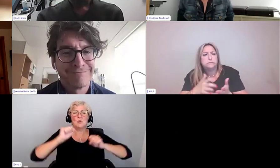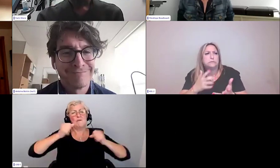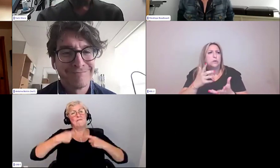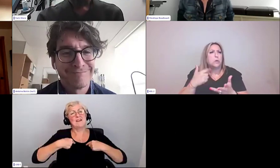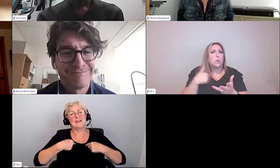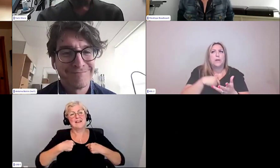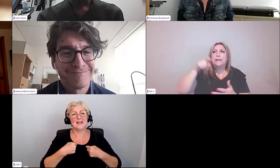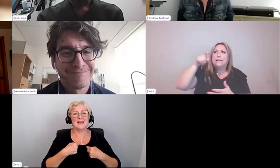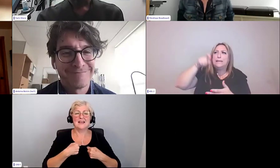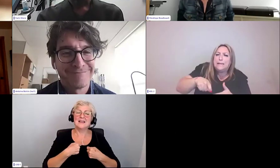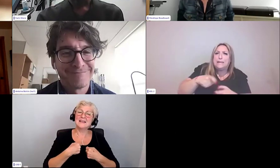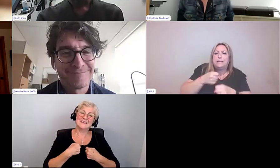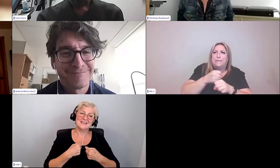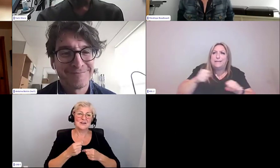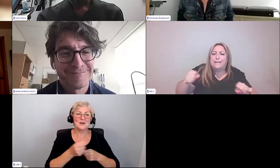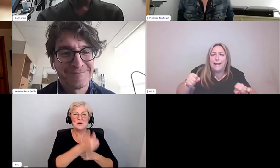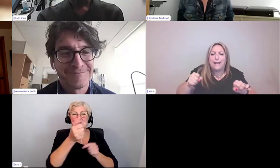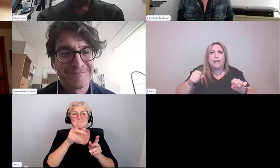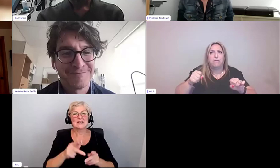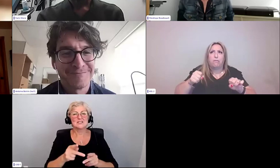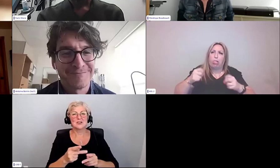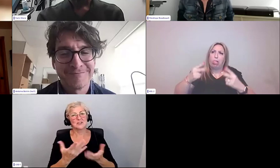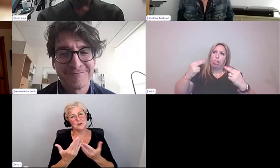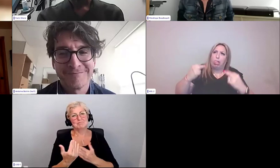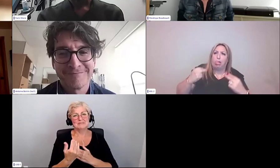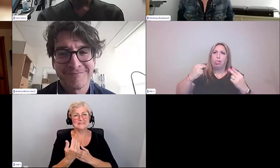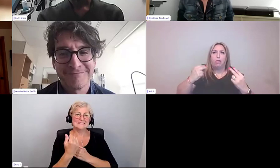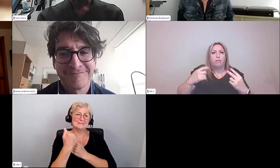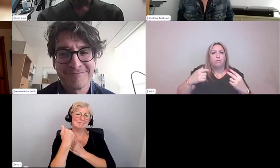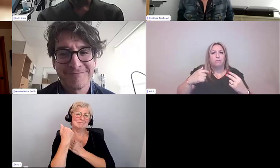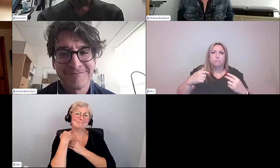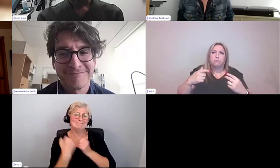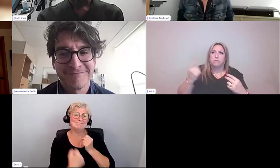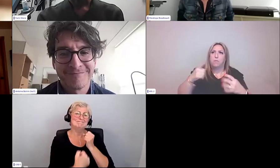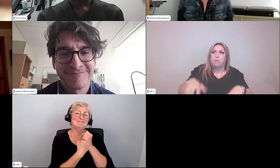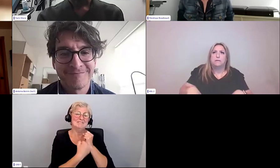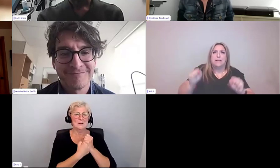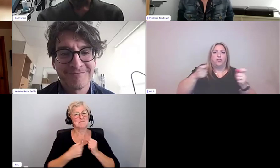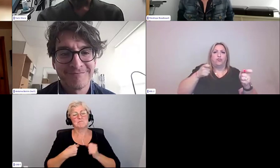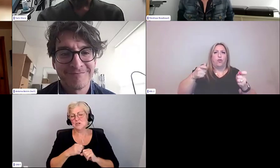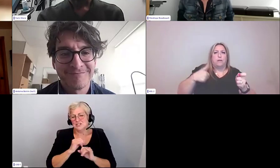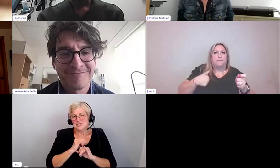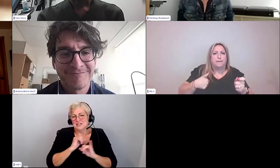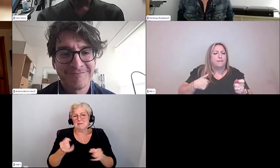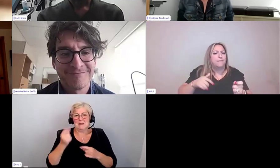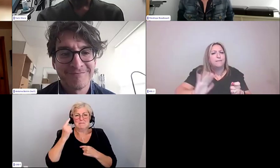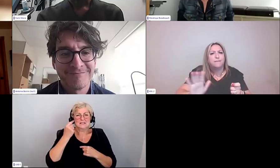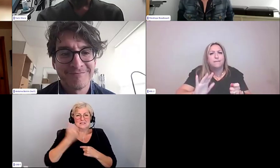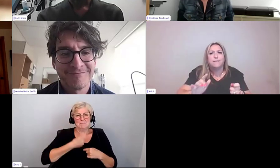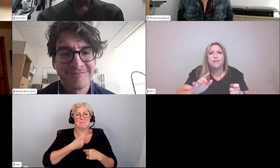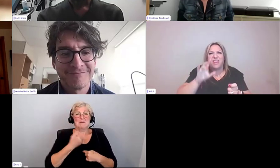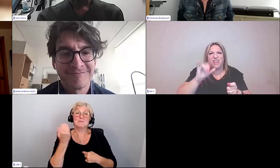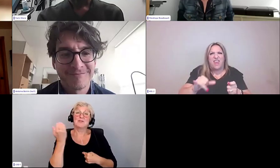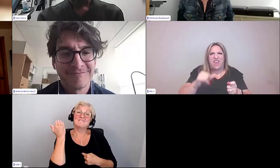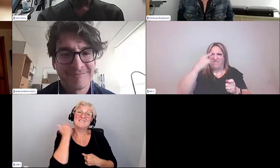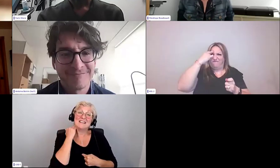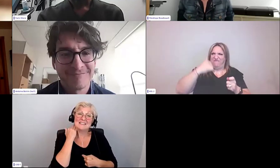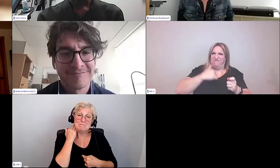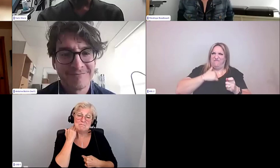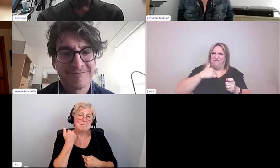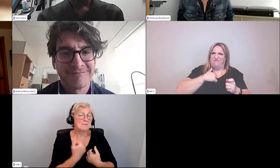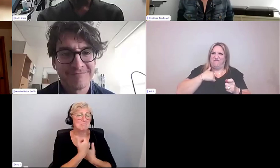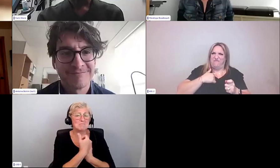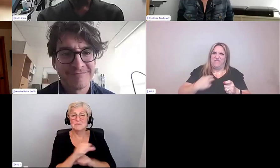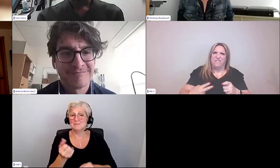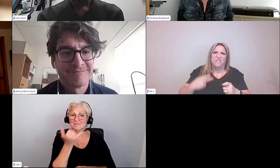to be saved, taken in charge of, etc. I never considered myself either as a